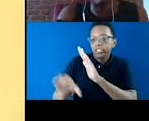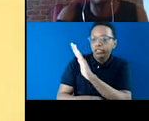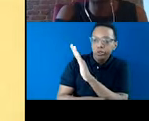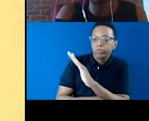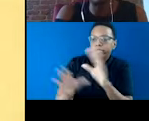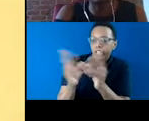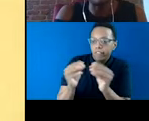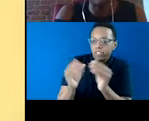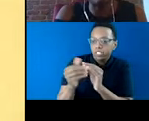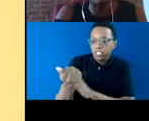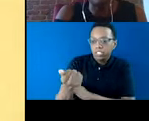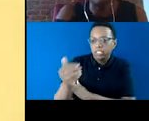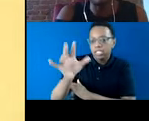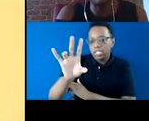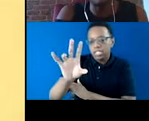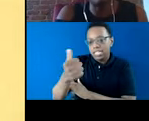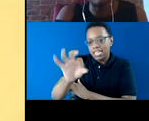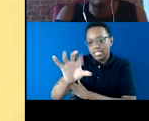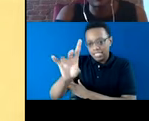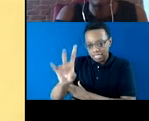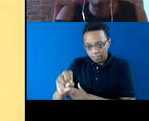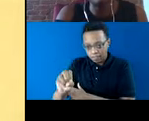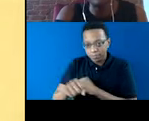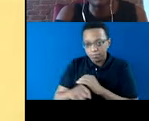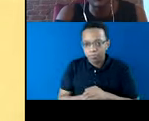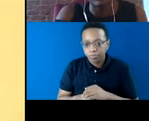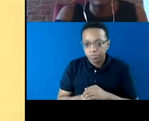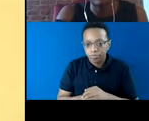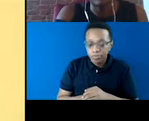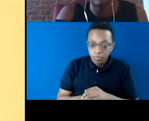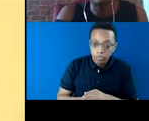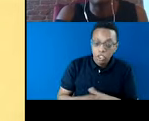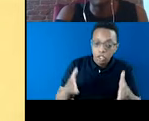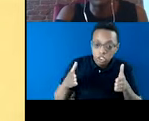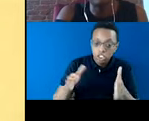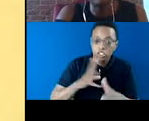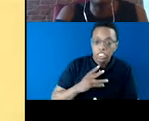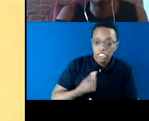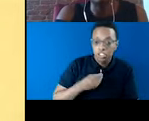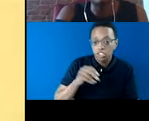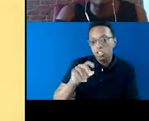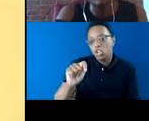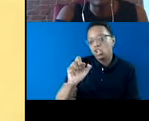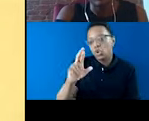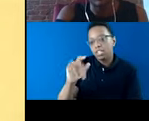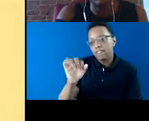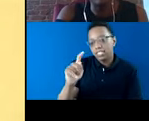the organization that she had just founded, Street Transvestite Action Revolutionaries, and had gone to